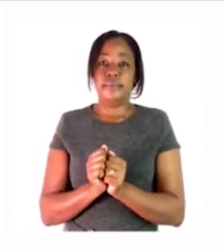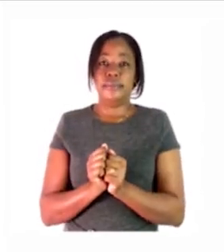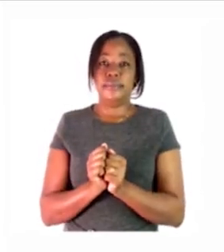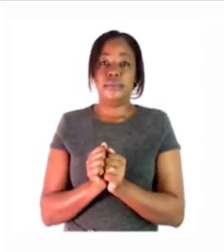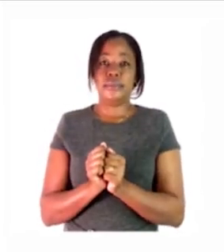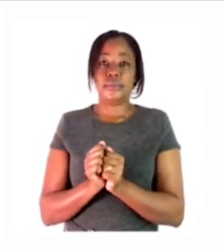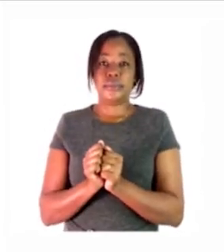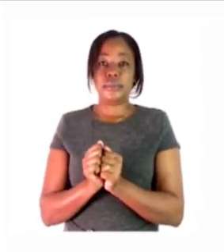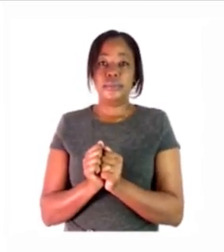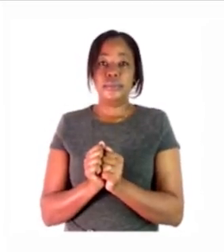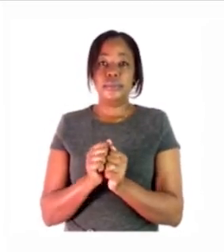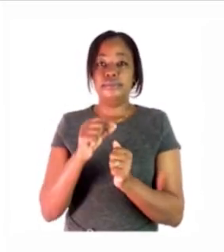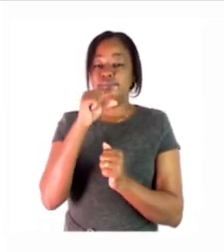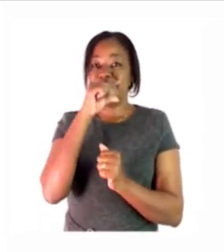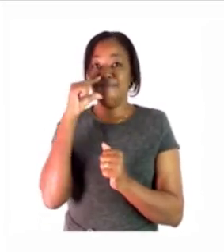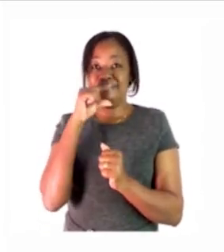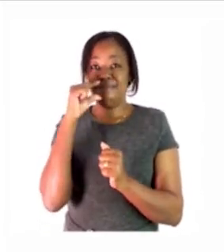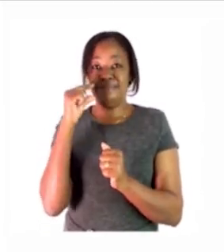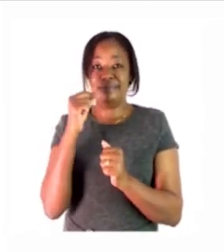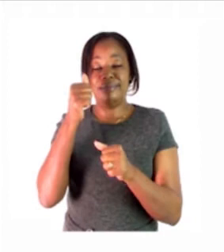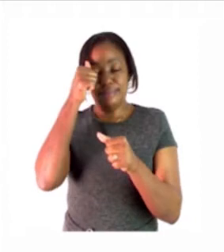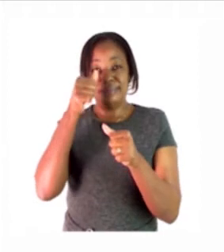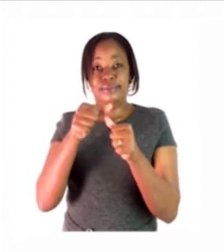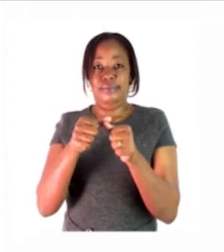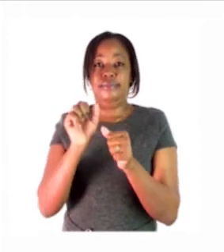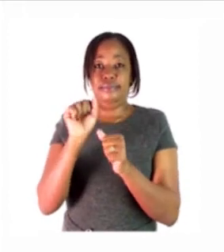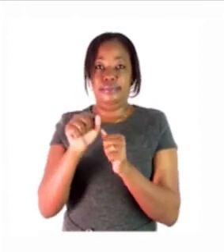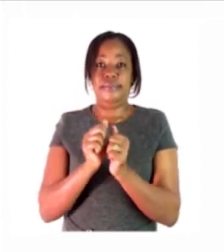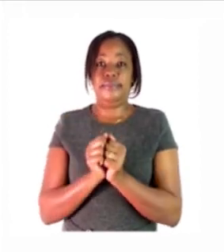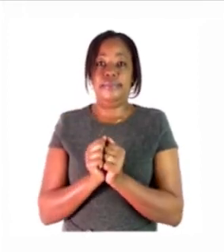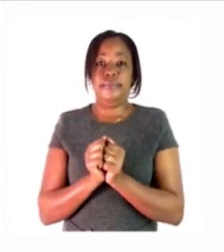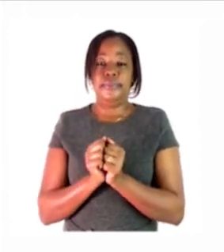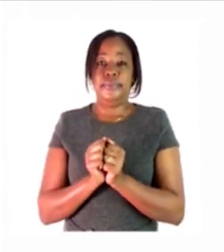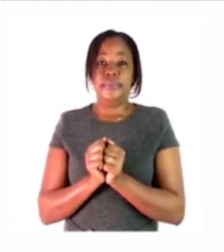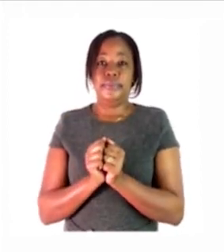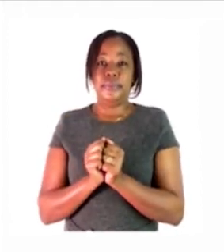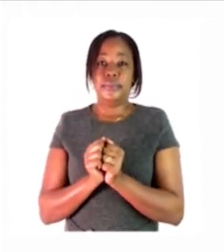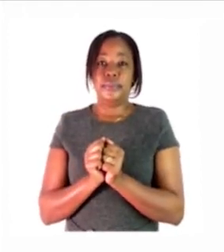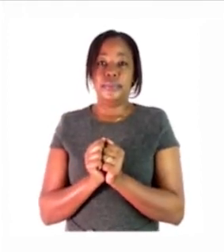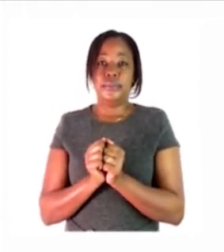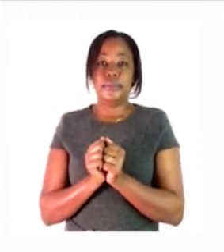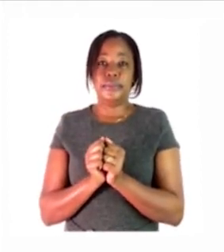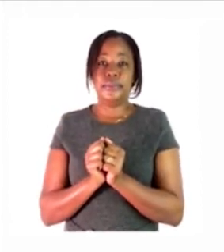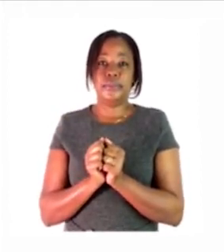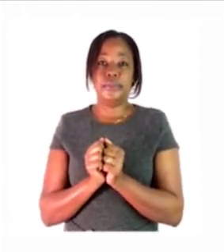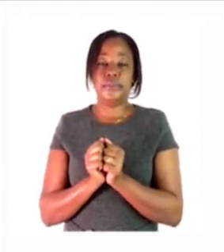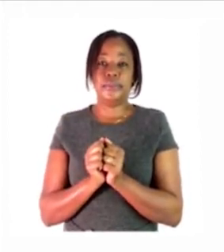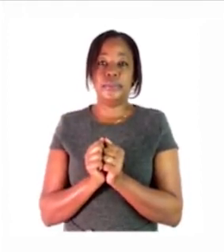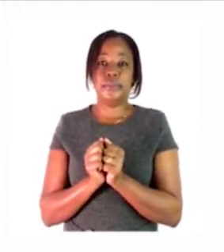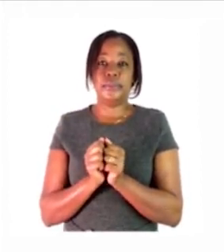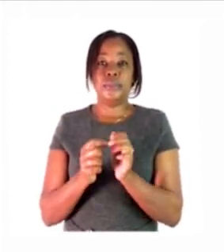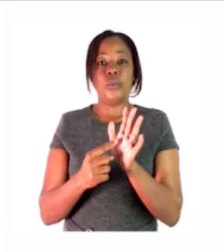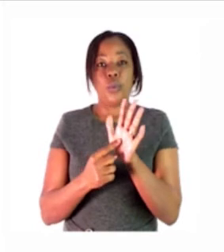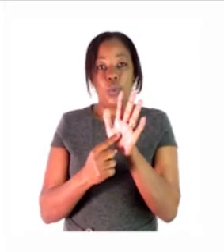will you remember their names? Okay, let me go through with you the shapes just